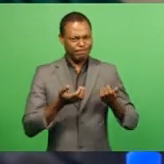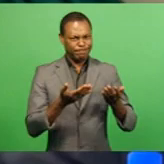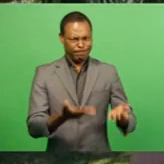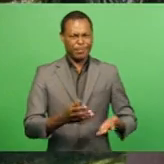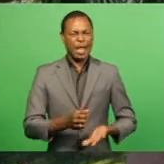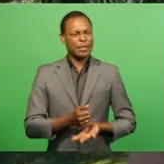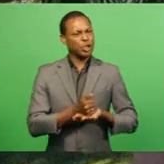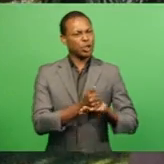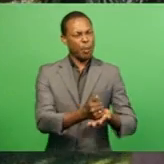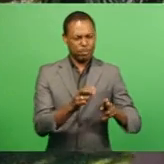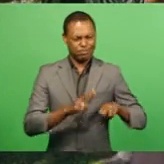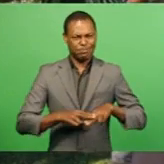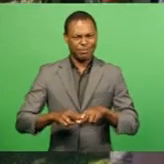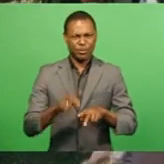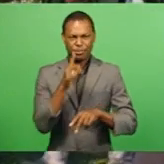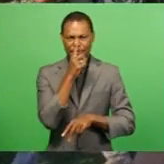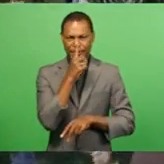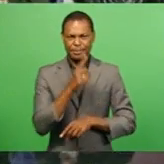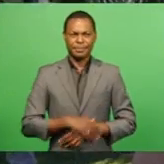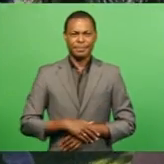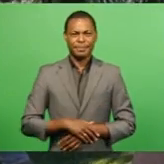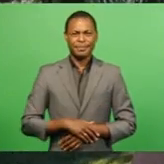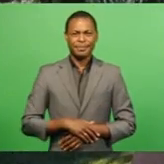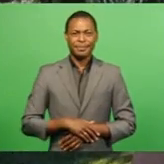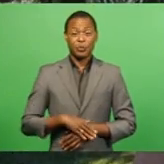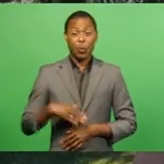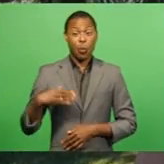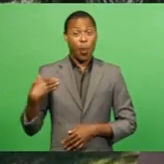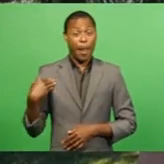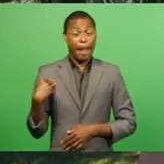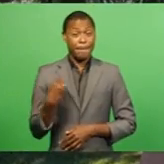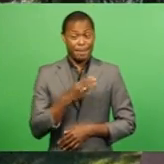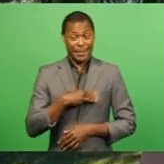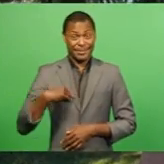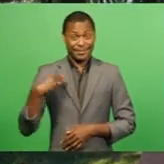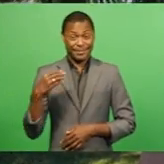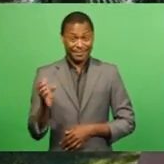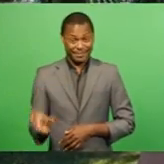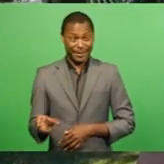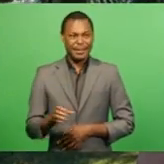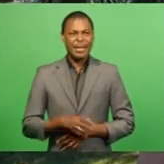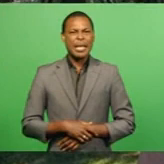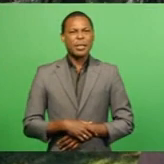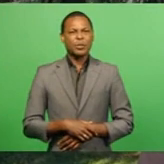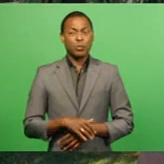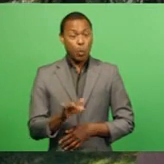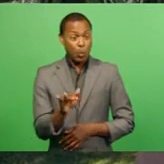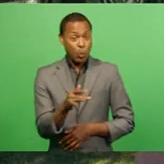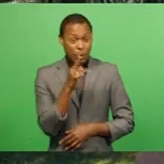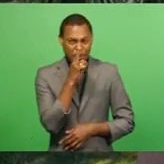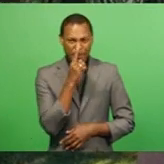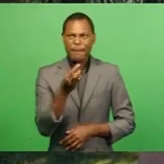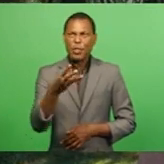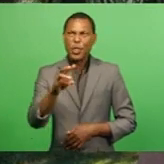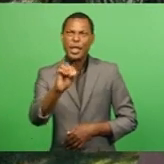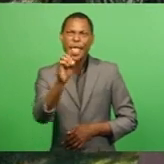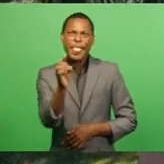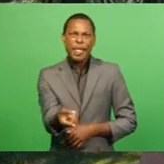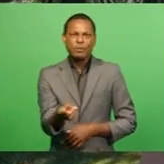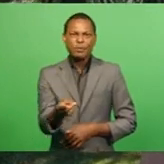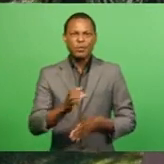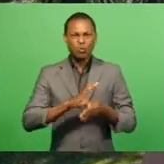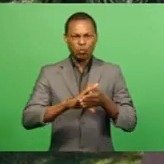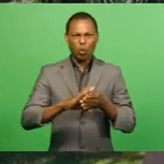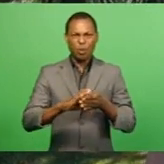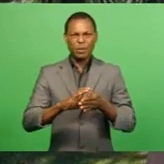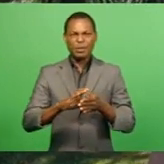Fiji. Health Minister Dr. Ifireme Wangainembete says those Fijians who earn $30,000 and below on an